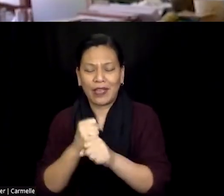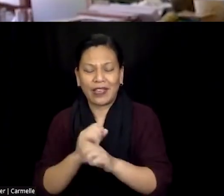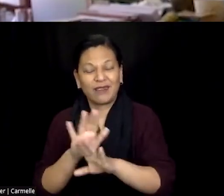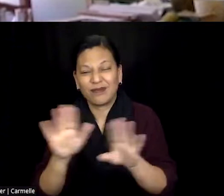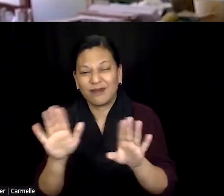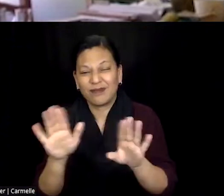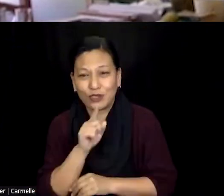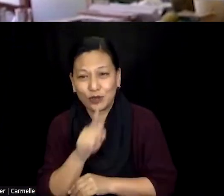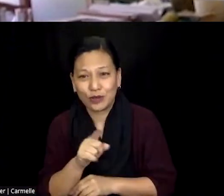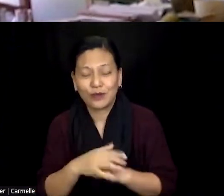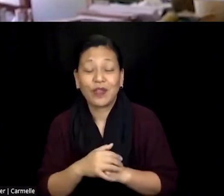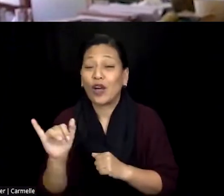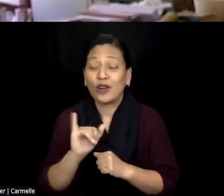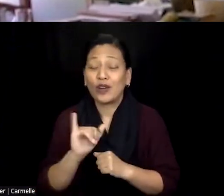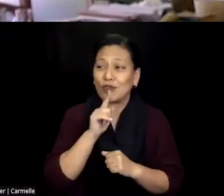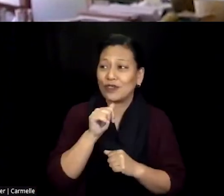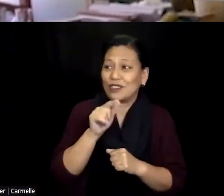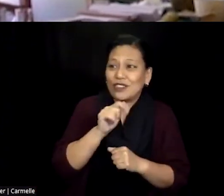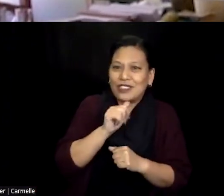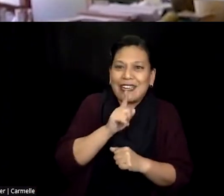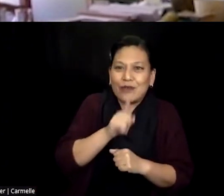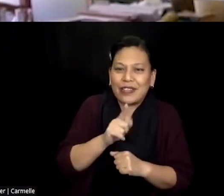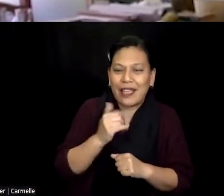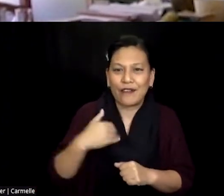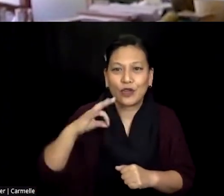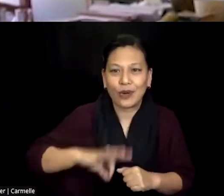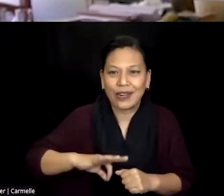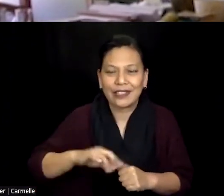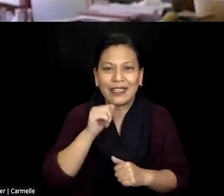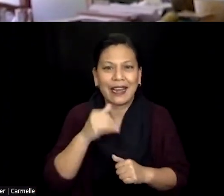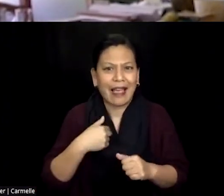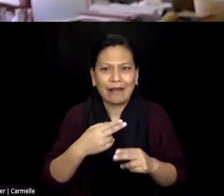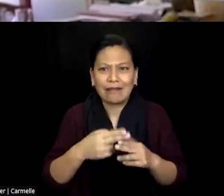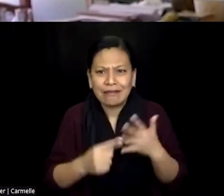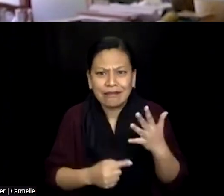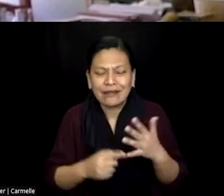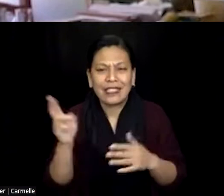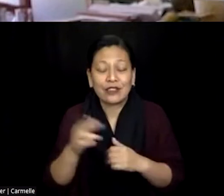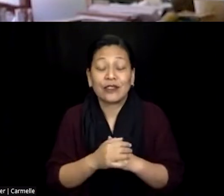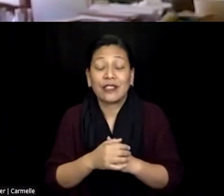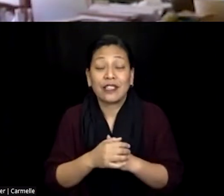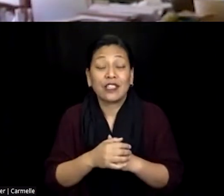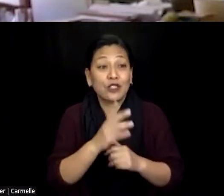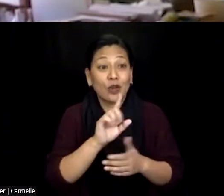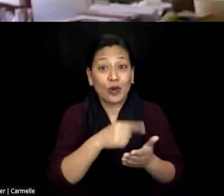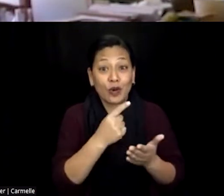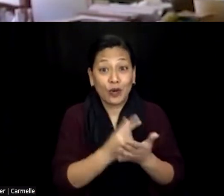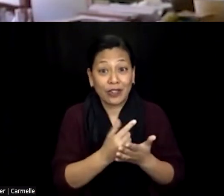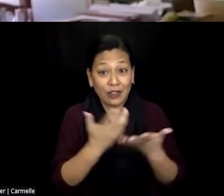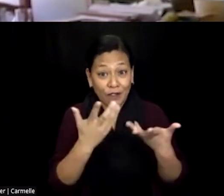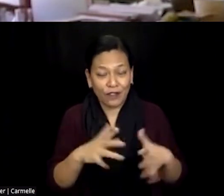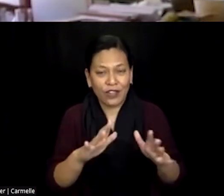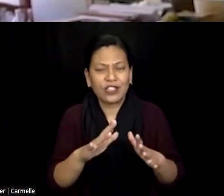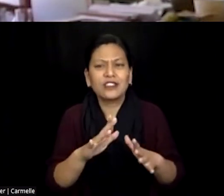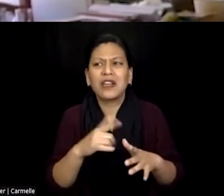And I did not have the credentials to be able to do that. And so I was a producer for 6 years after graduating